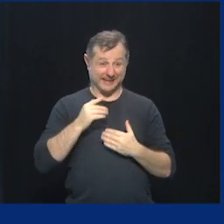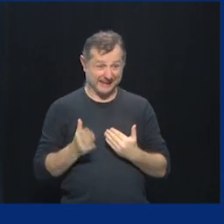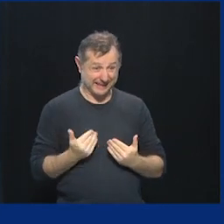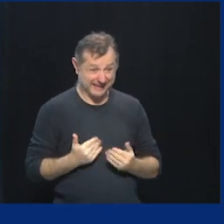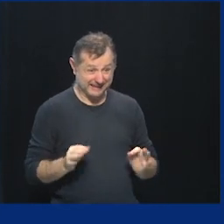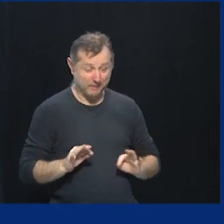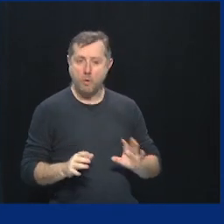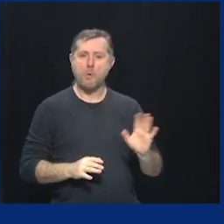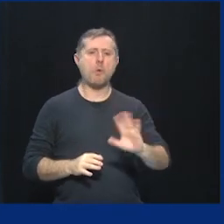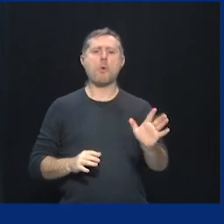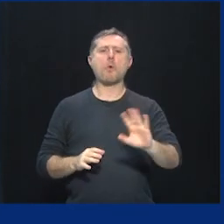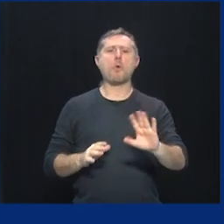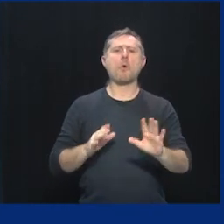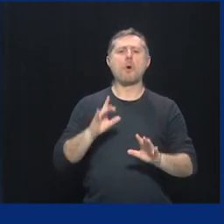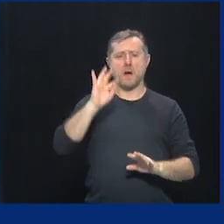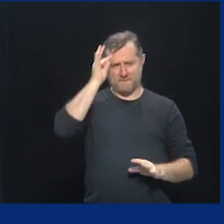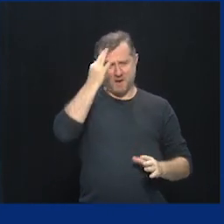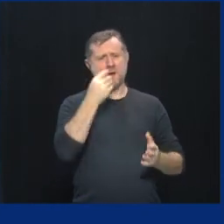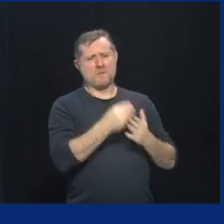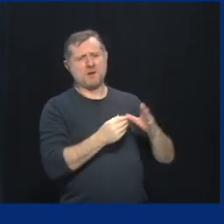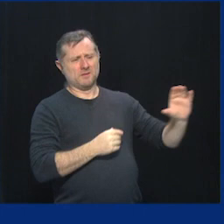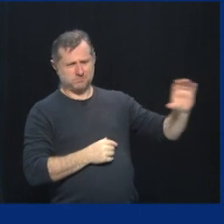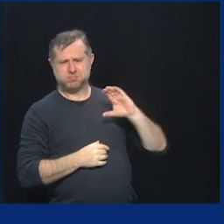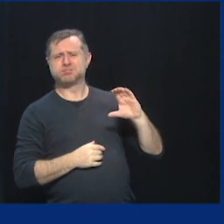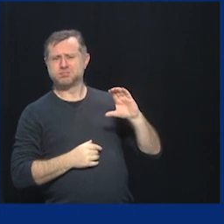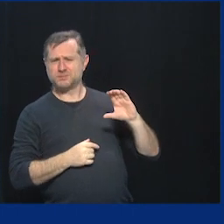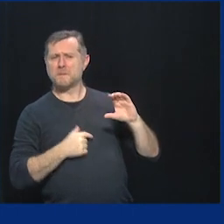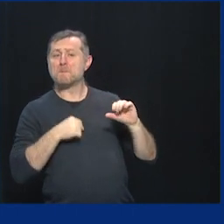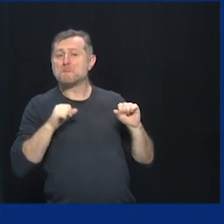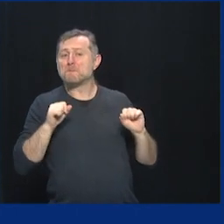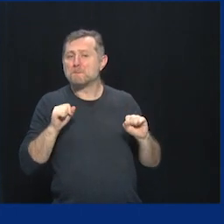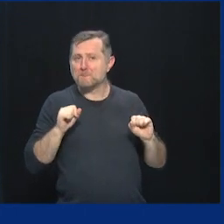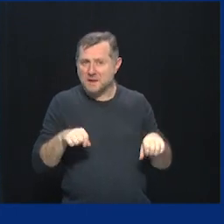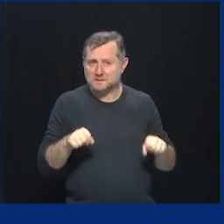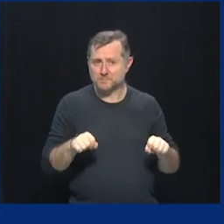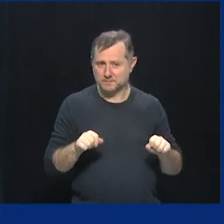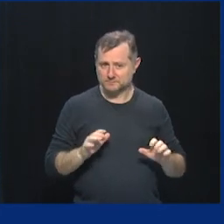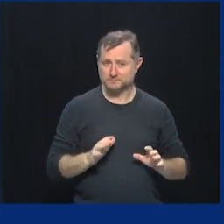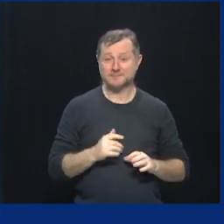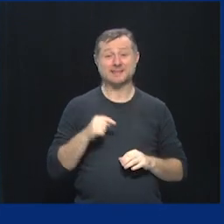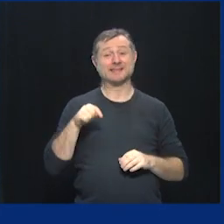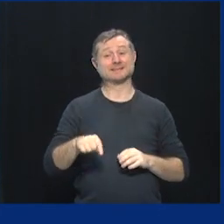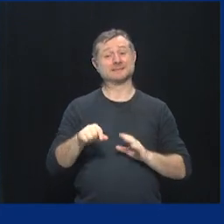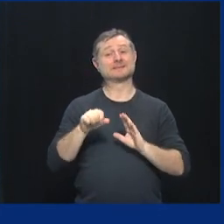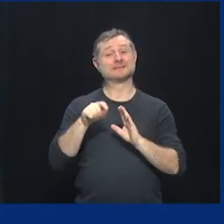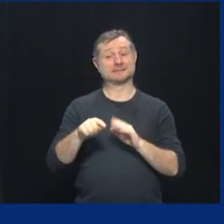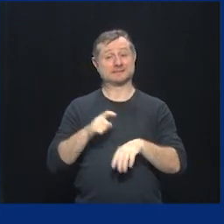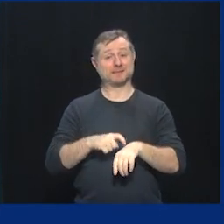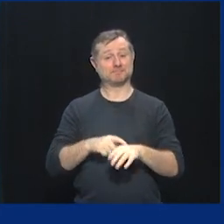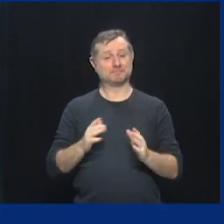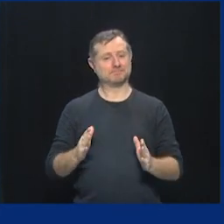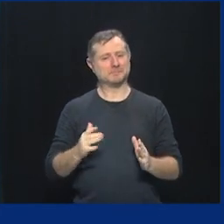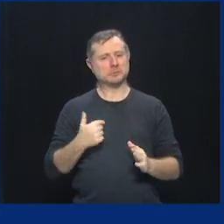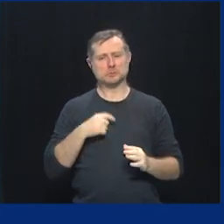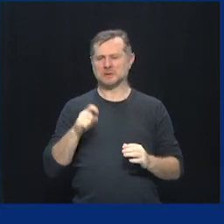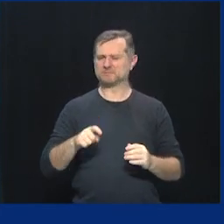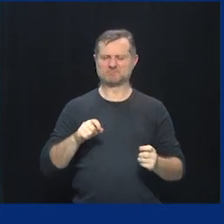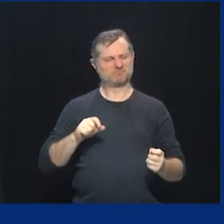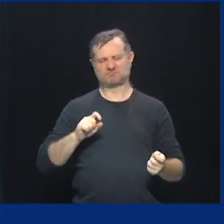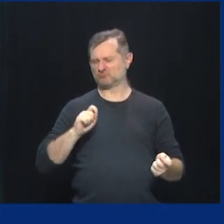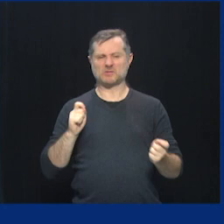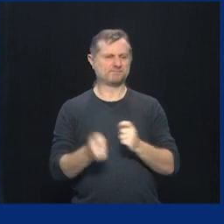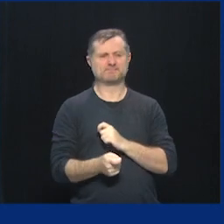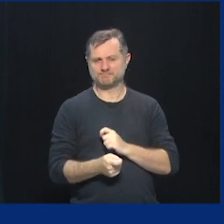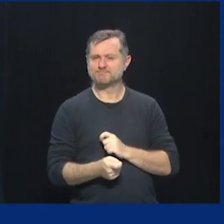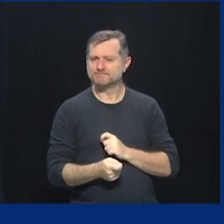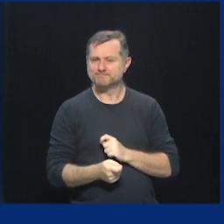from the federal government. But in our time, we have to make this change. We've gotten the message. We